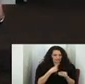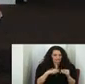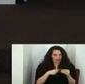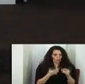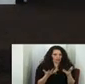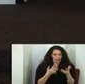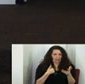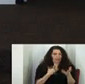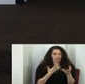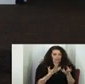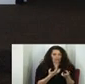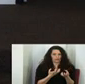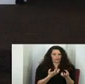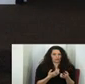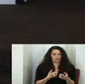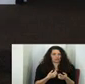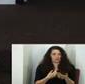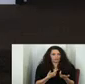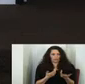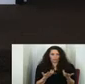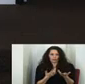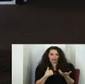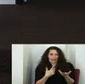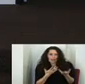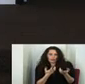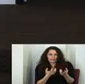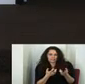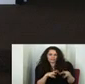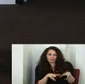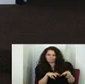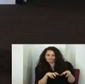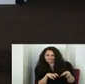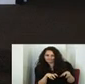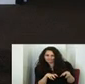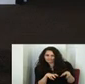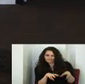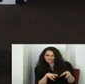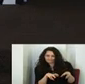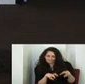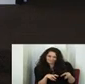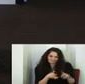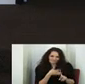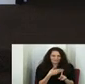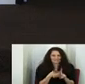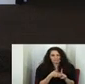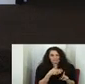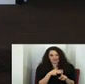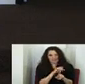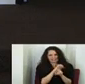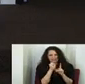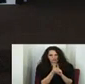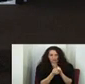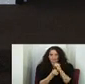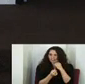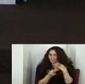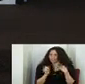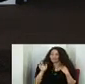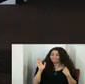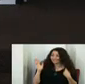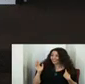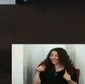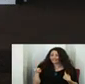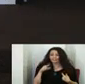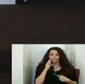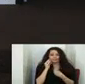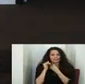to happen, about how I want to manipulate situations. Anybody else identify with that, or am I just, oh, praise